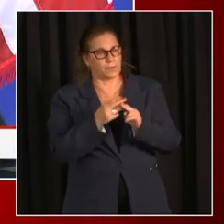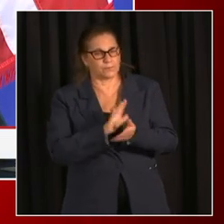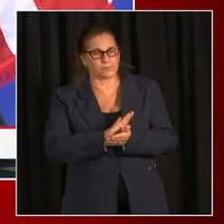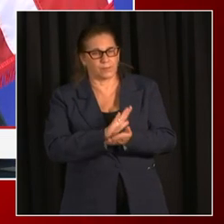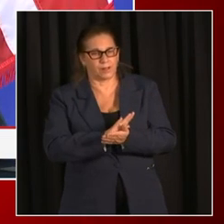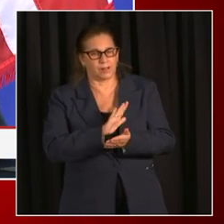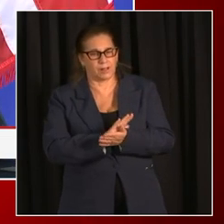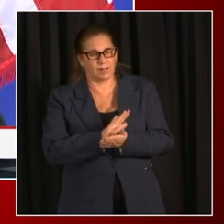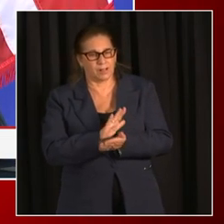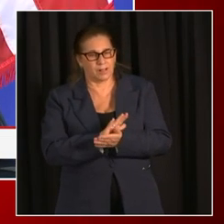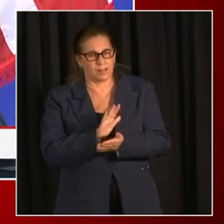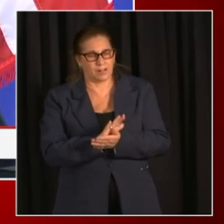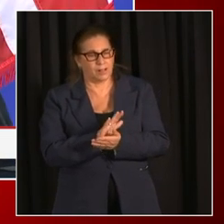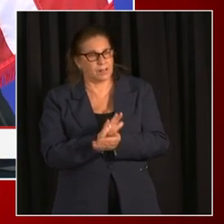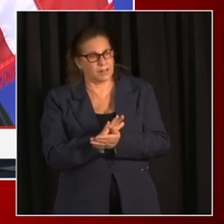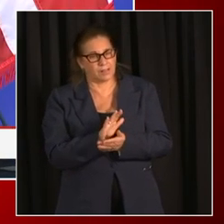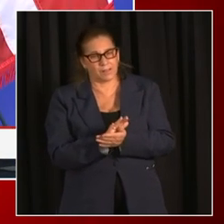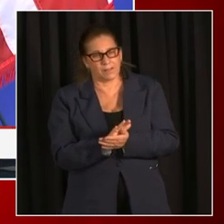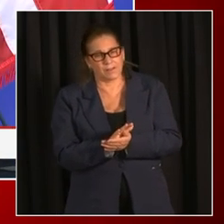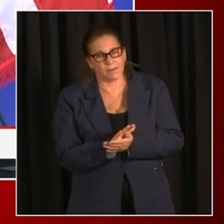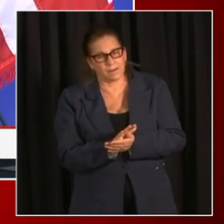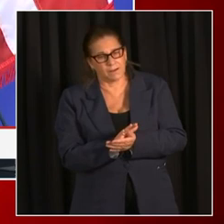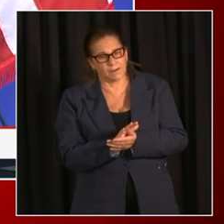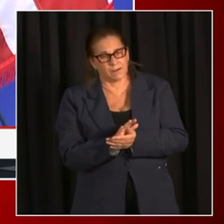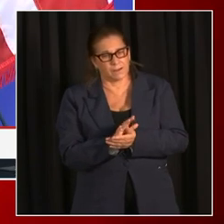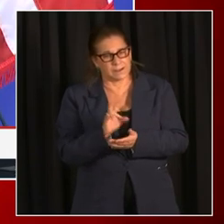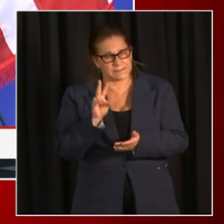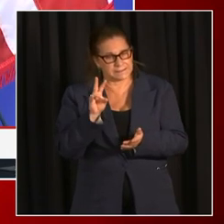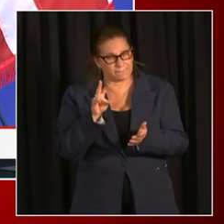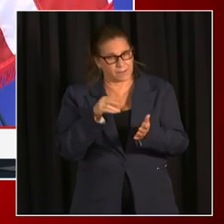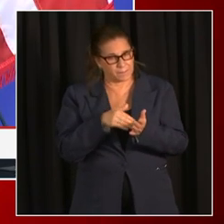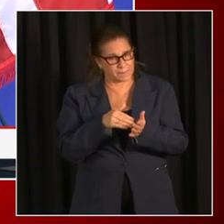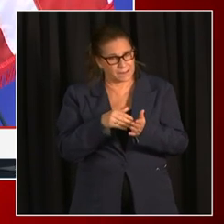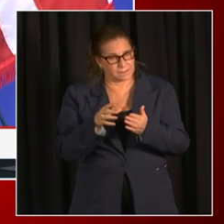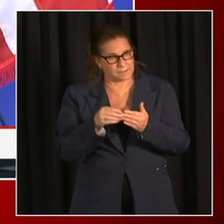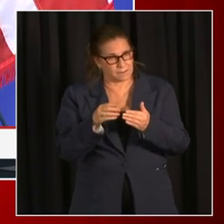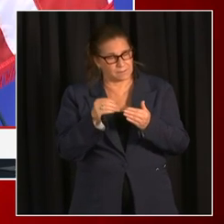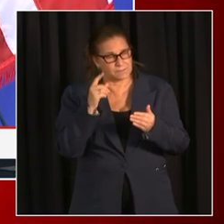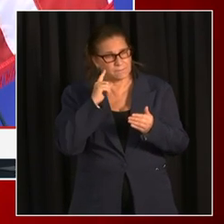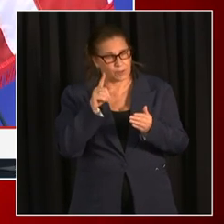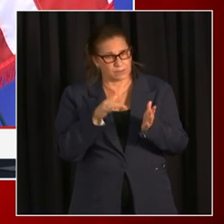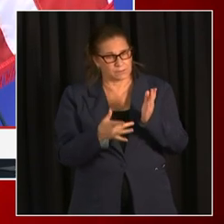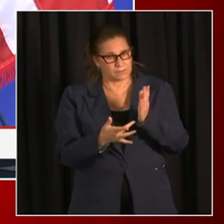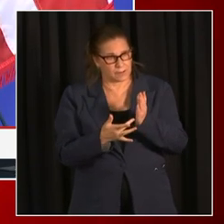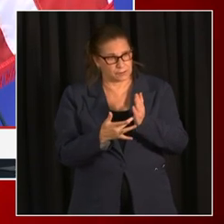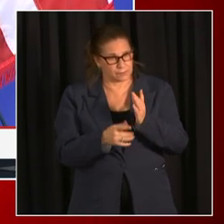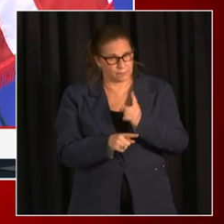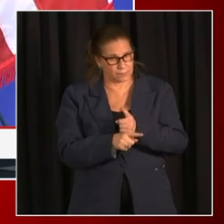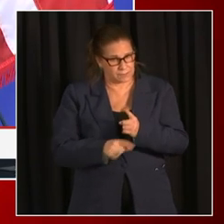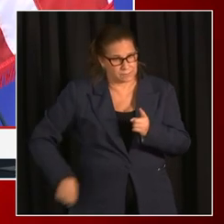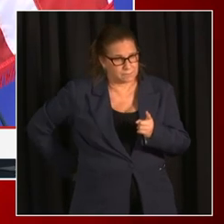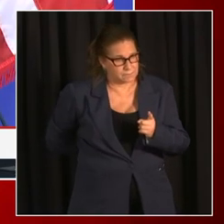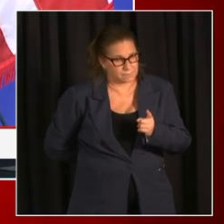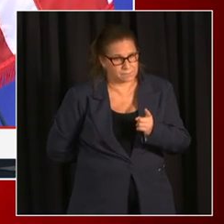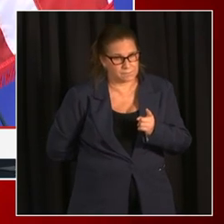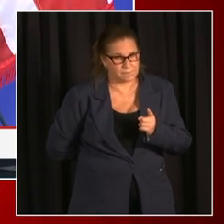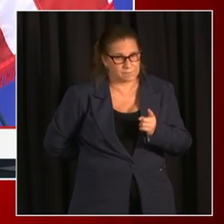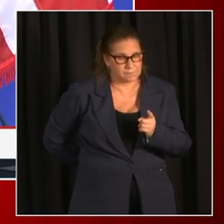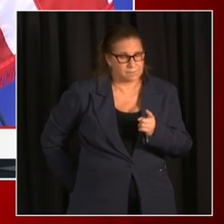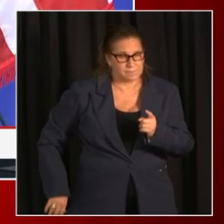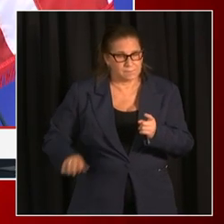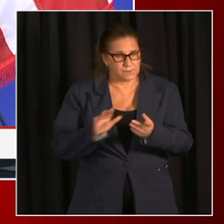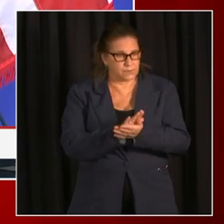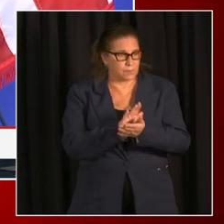in June, there was supposed to be almost $7 million for technology. And recently, there's a letter that went out to families that said